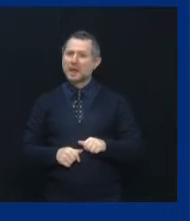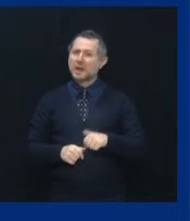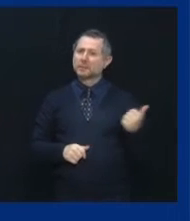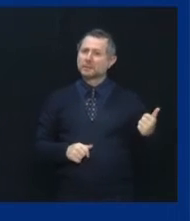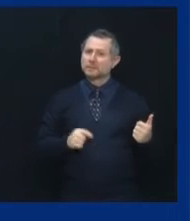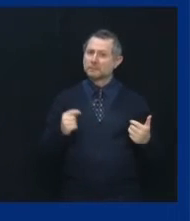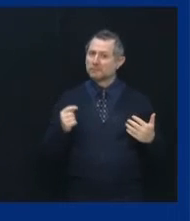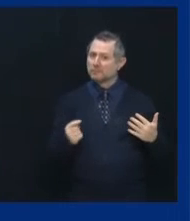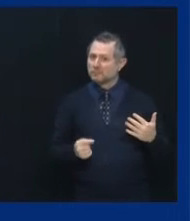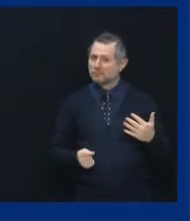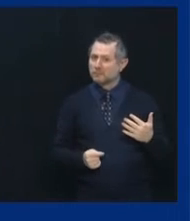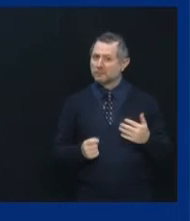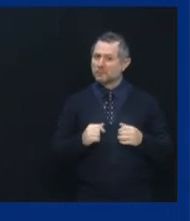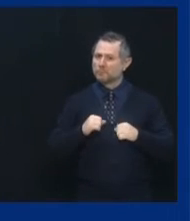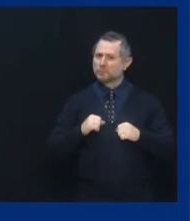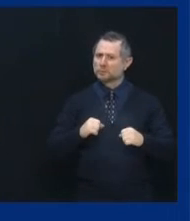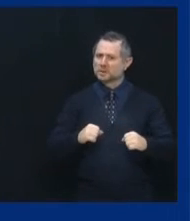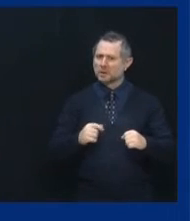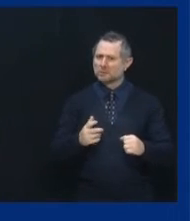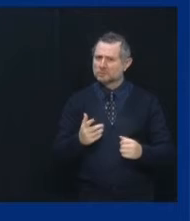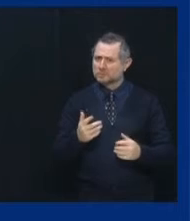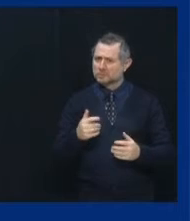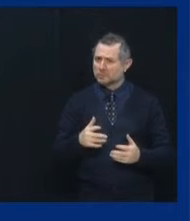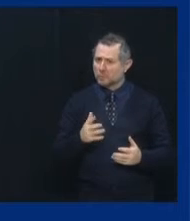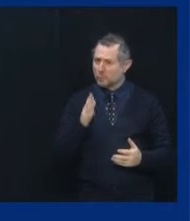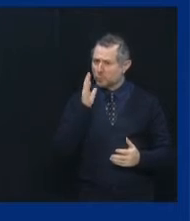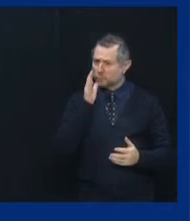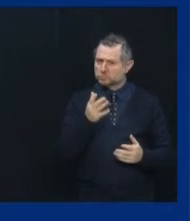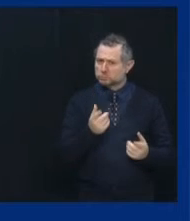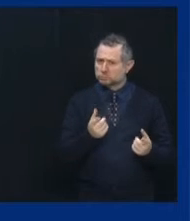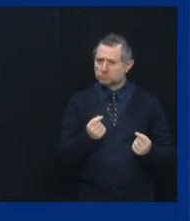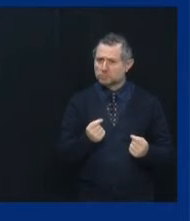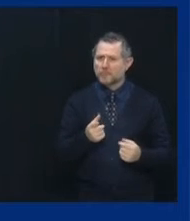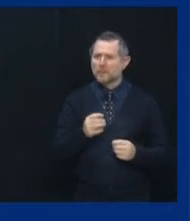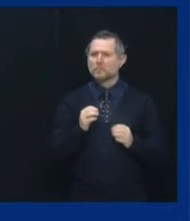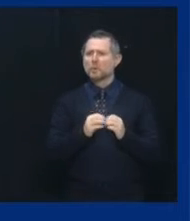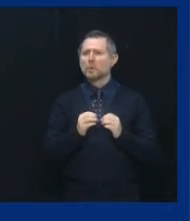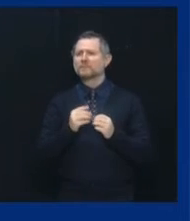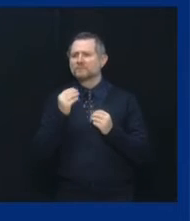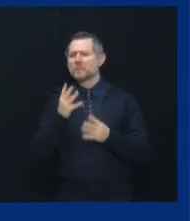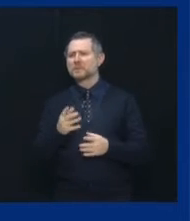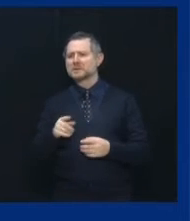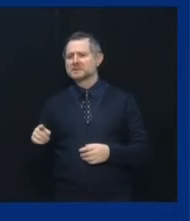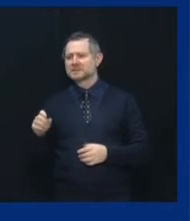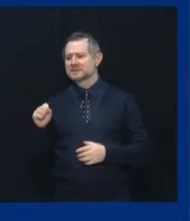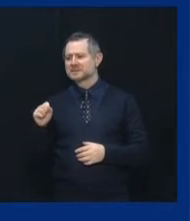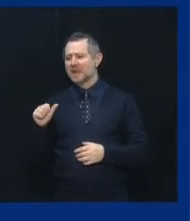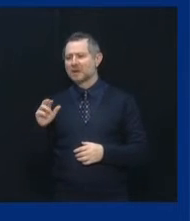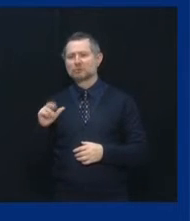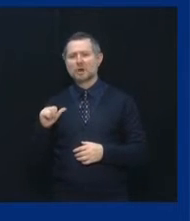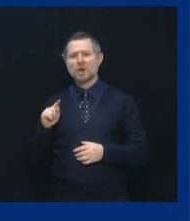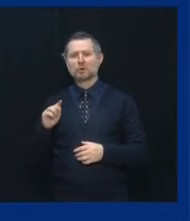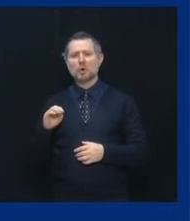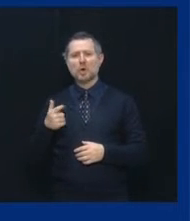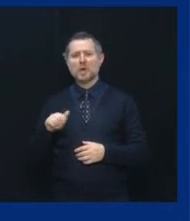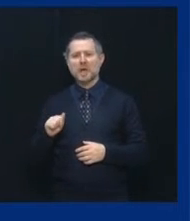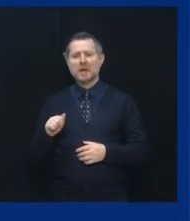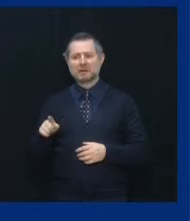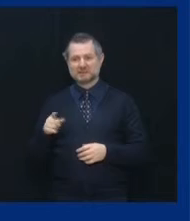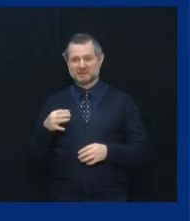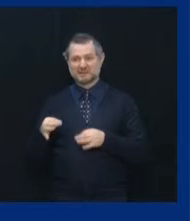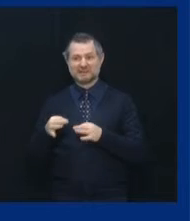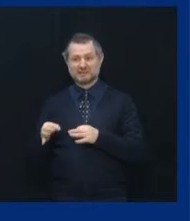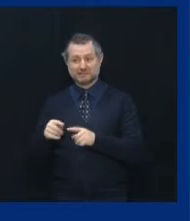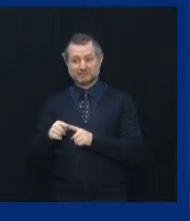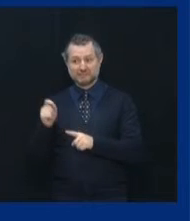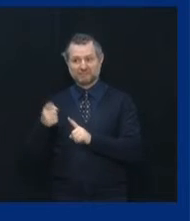implementing? And what other information do you have about that Saratoga case that you're saying now is connected to travel? Are there